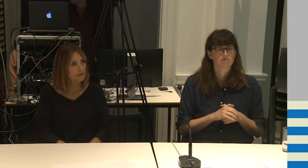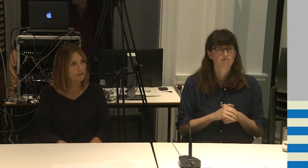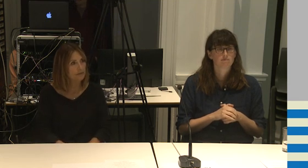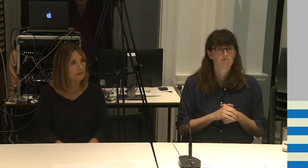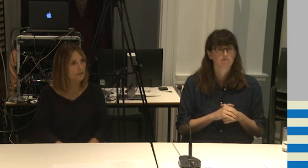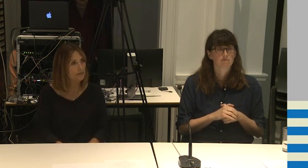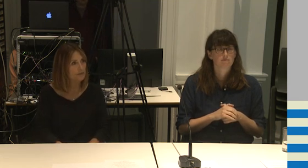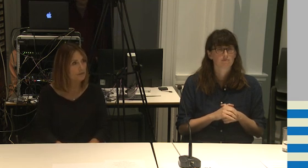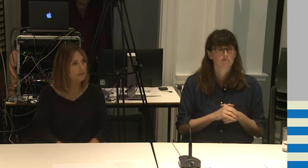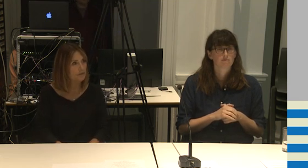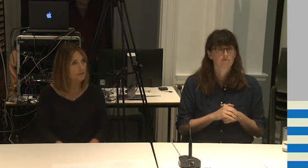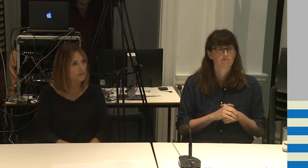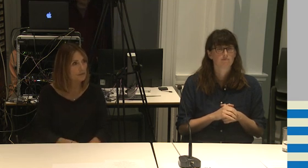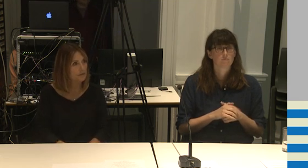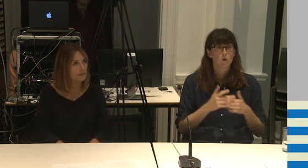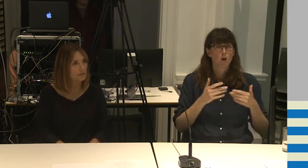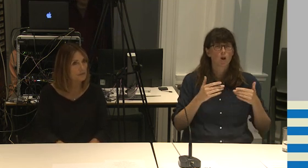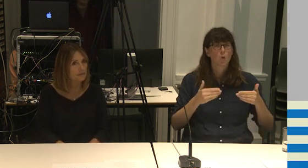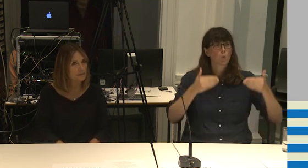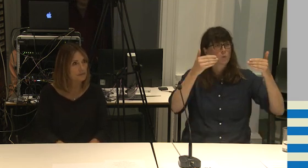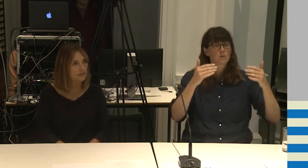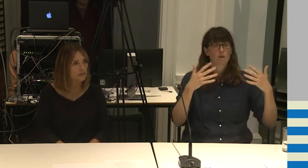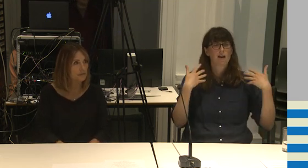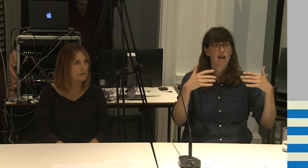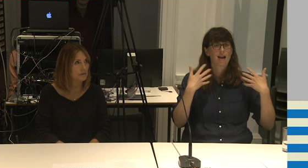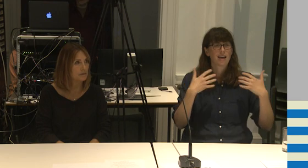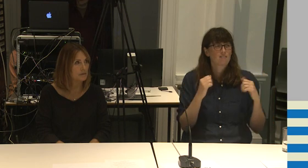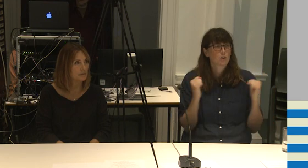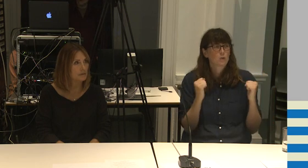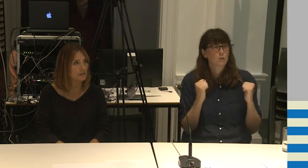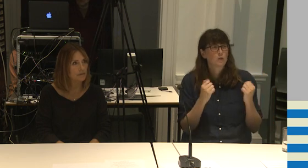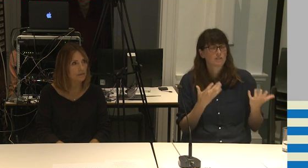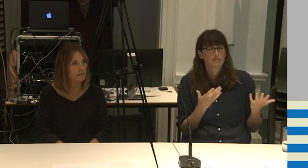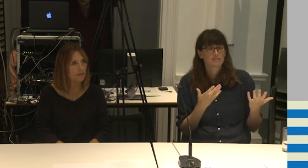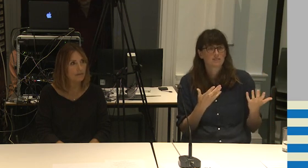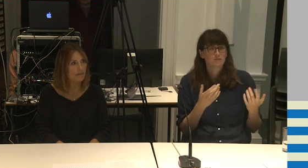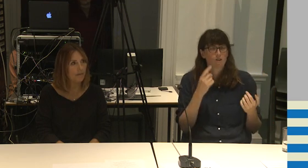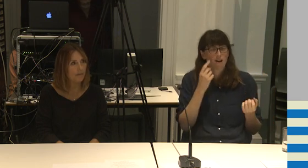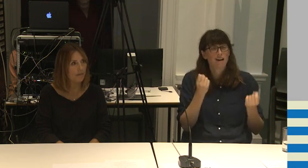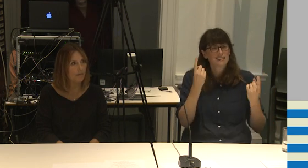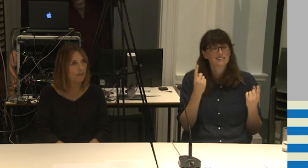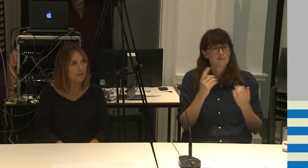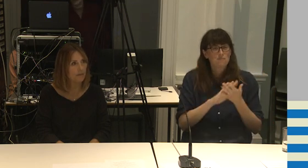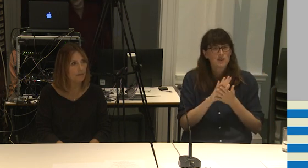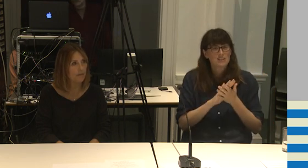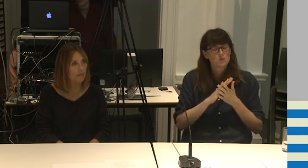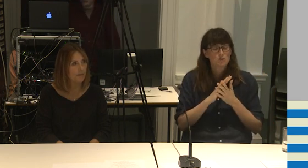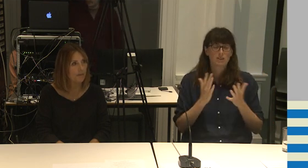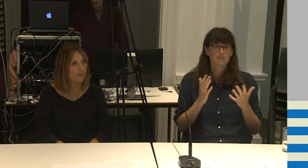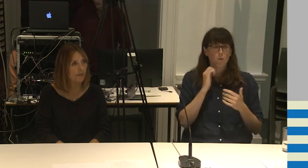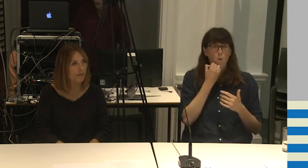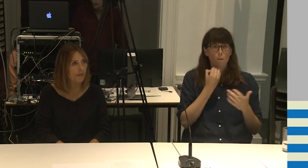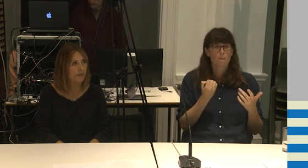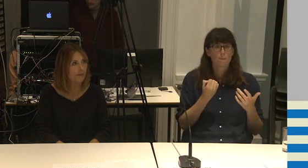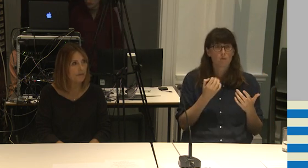And yes, we've kept the windows open, so we apologise if it's a bit chilly, but we don't. Yeah, the idea is that we'd like people who are